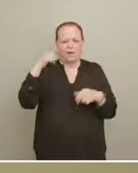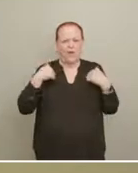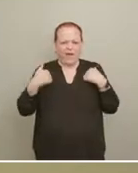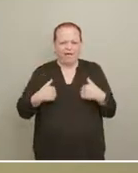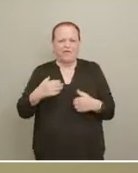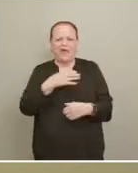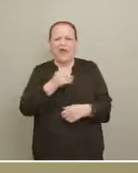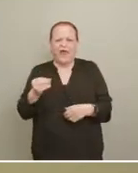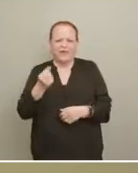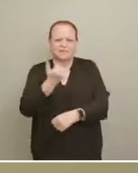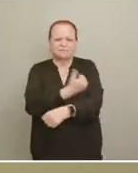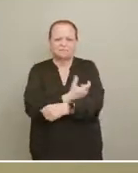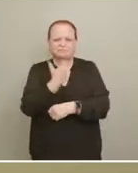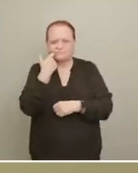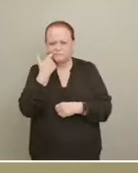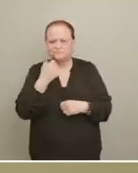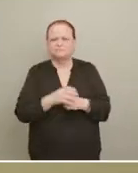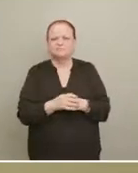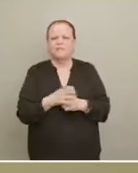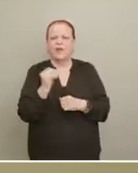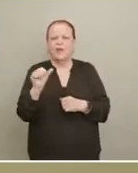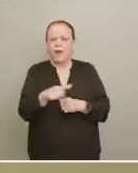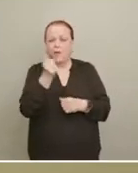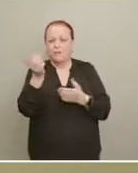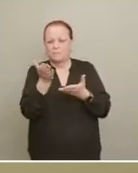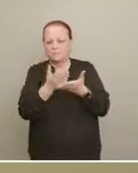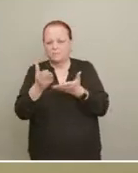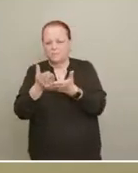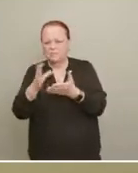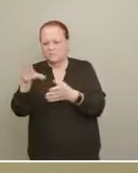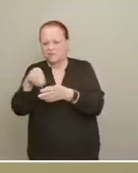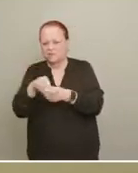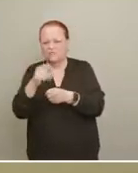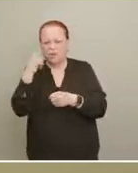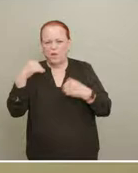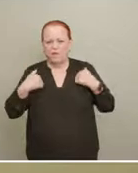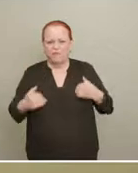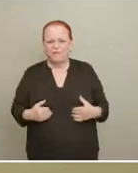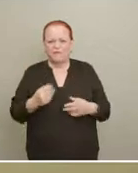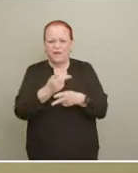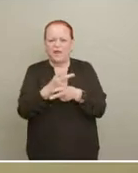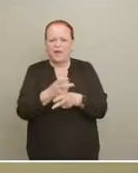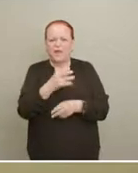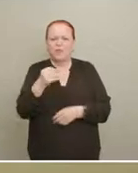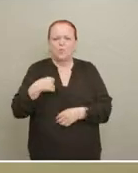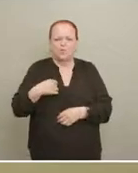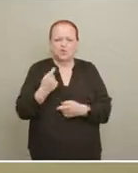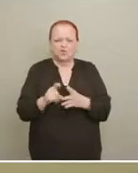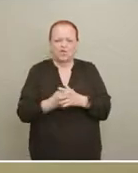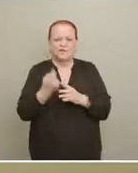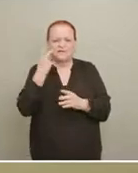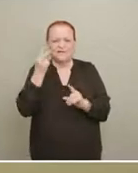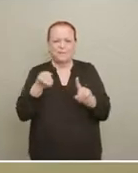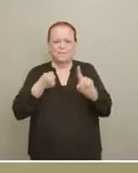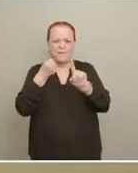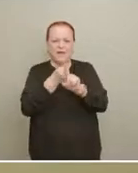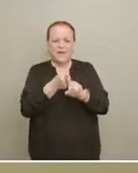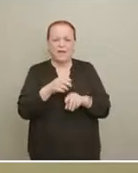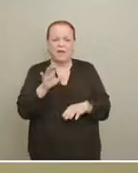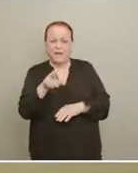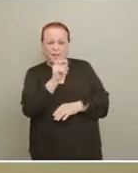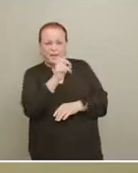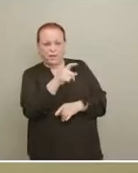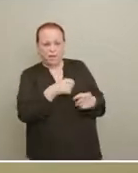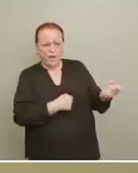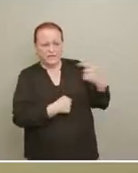long invested in the other parts of healthcare. And so it's tremendous, and we're starting to see an impact. I think Nick asked the question